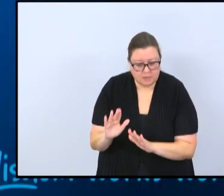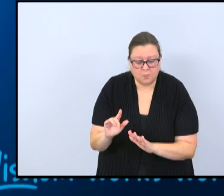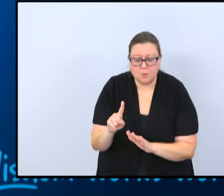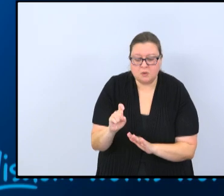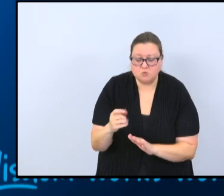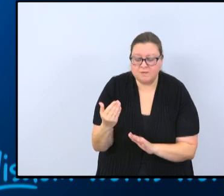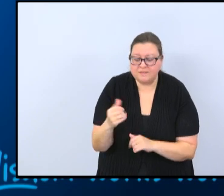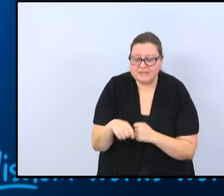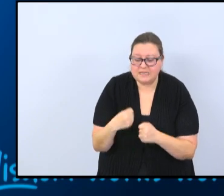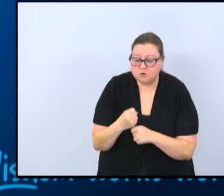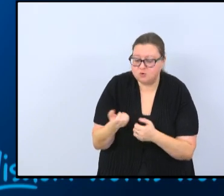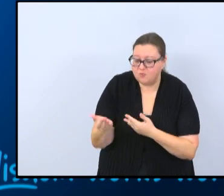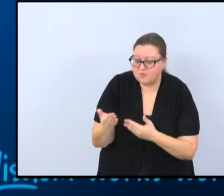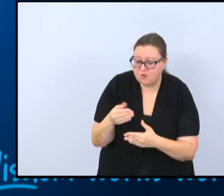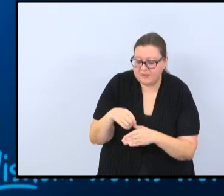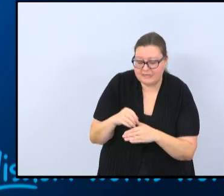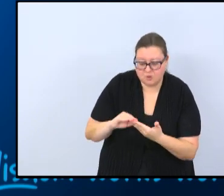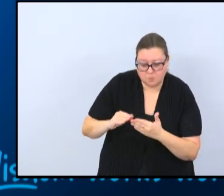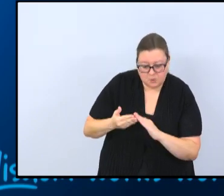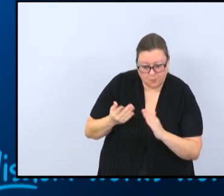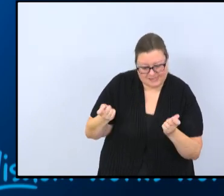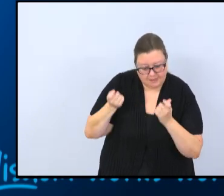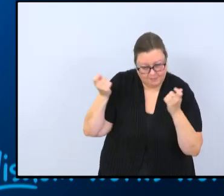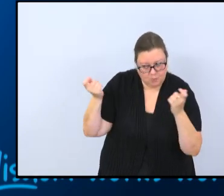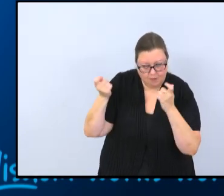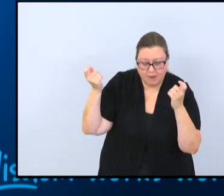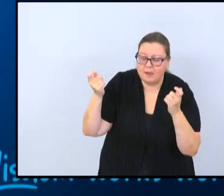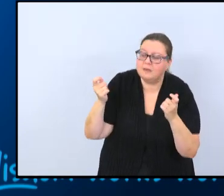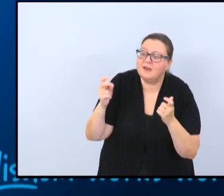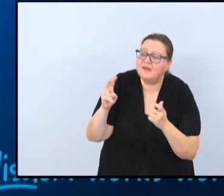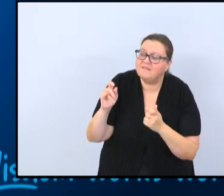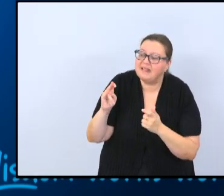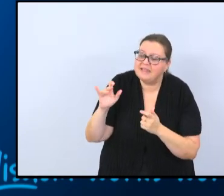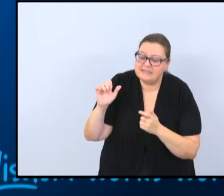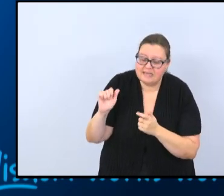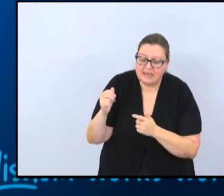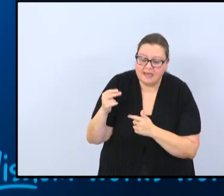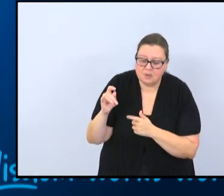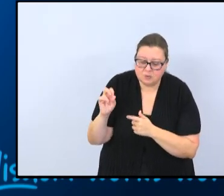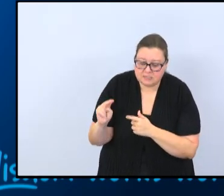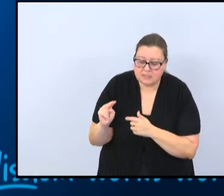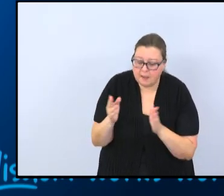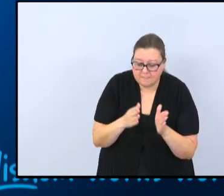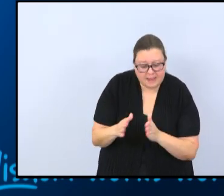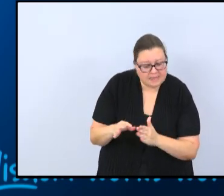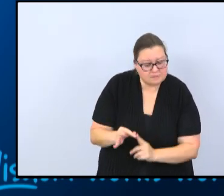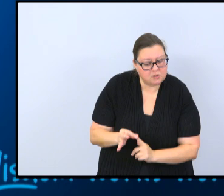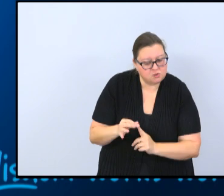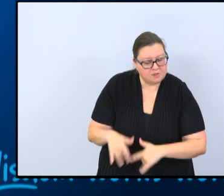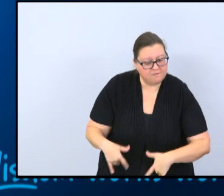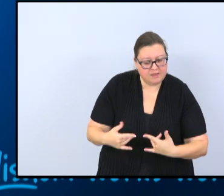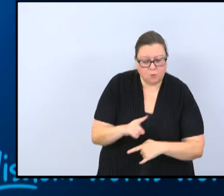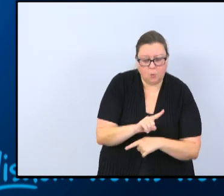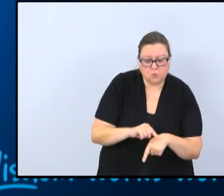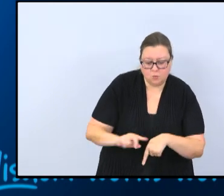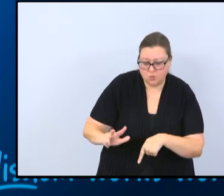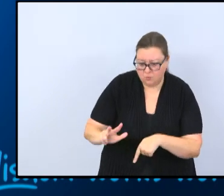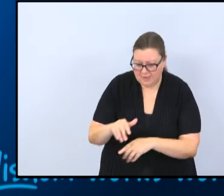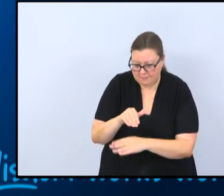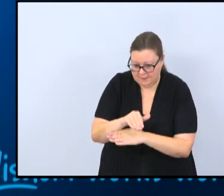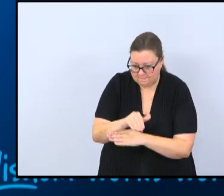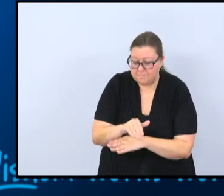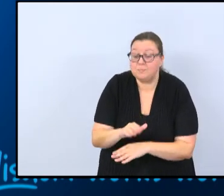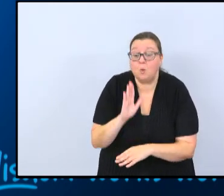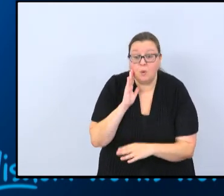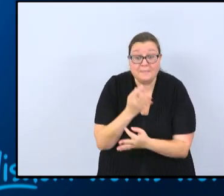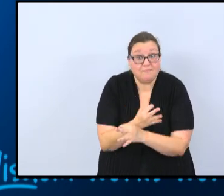115 years of service in our community. Principal Lindsay Helton has planned a very special event from 1 p.m. to 3 p.m. There will be free,